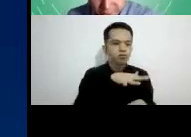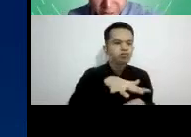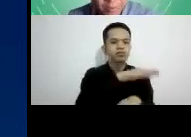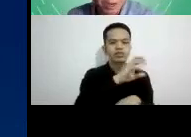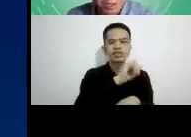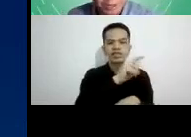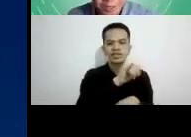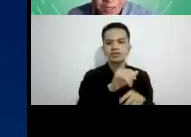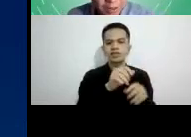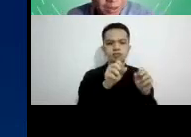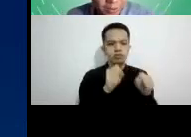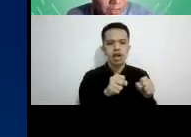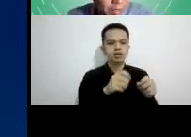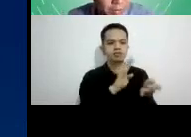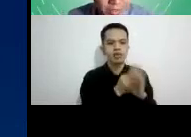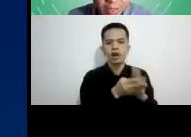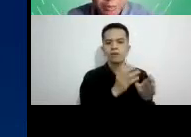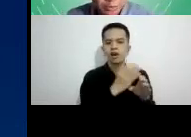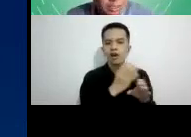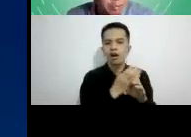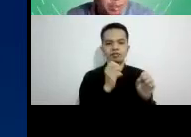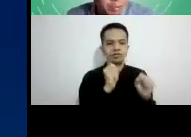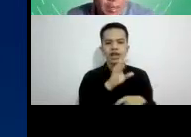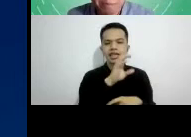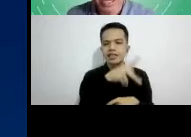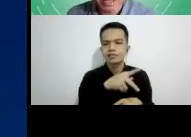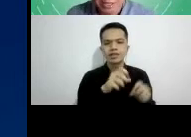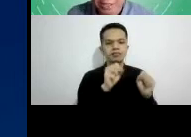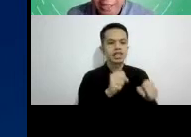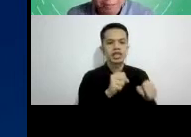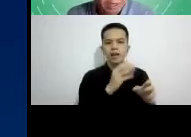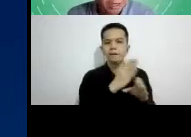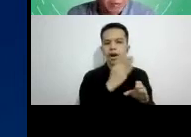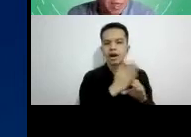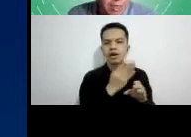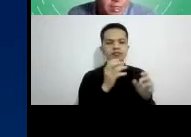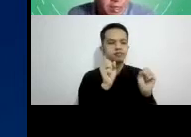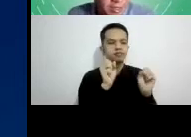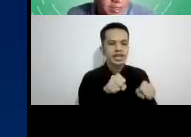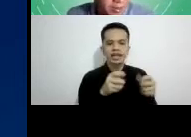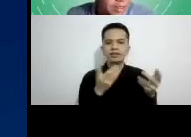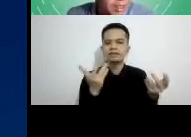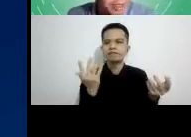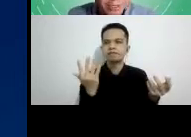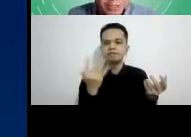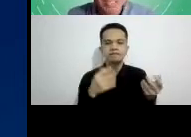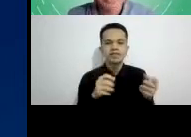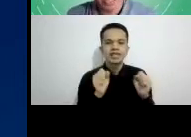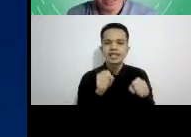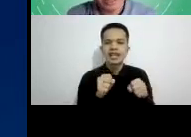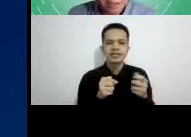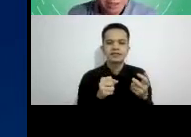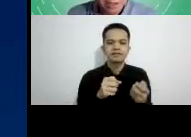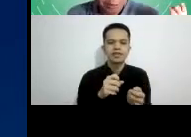things can become cars. It could become cell phones. It could become a bus. It can become a industrial waste